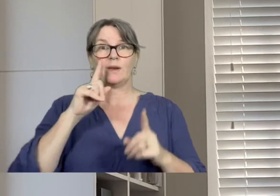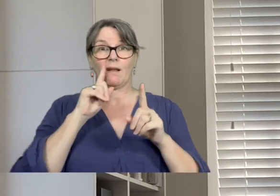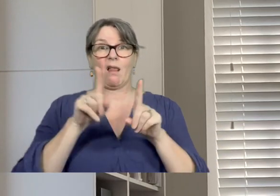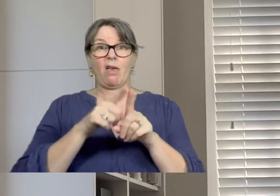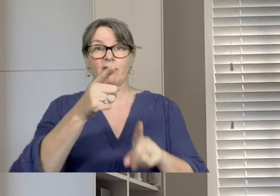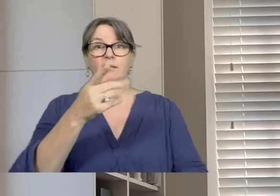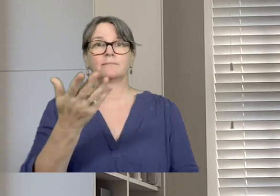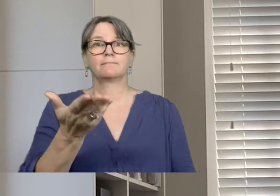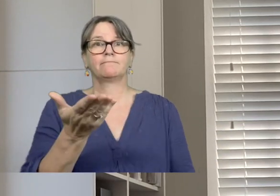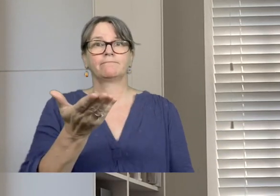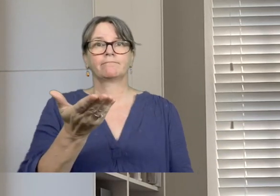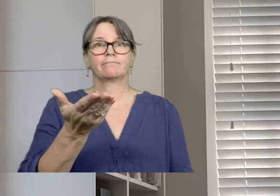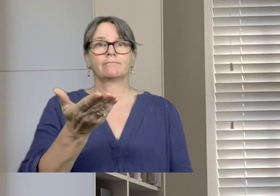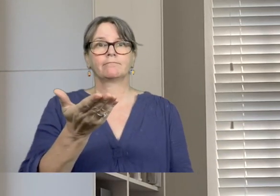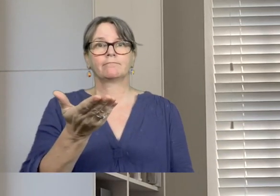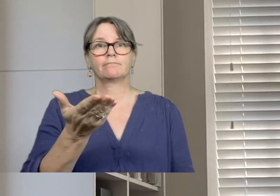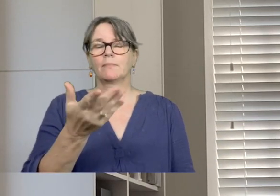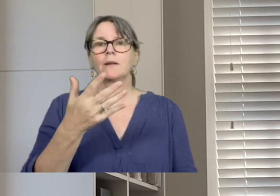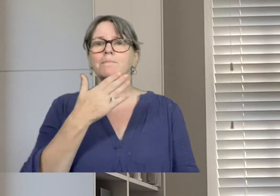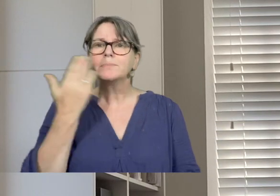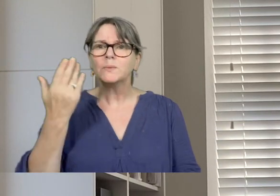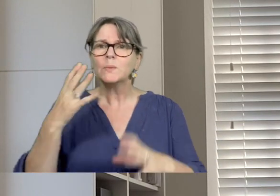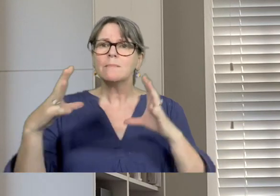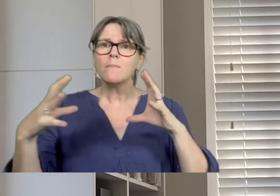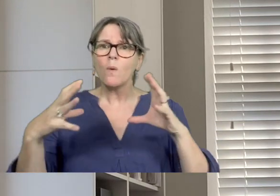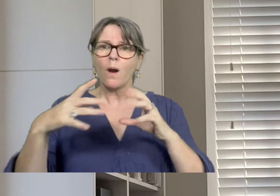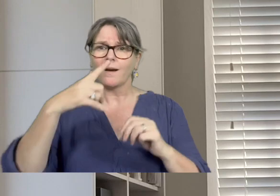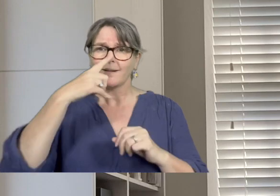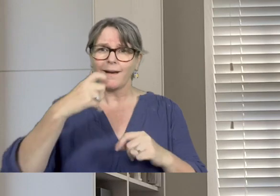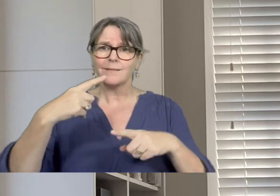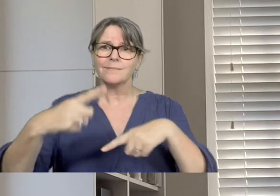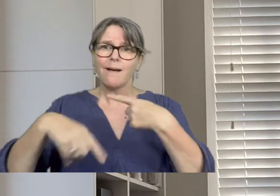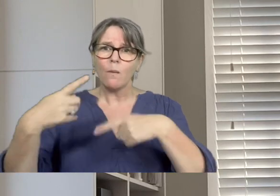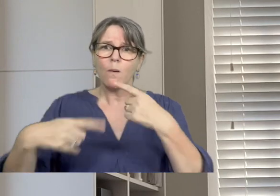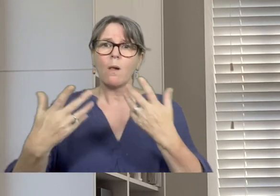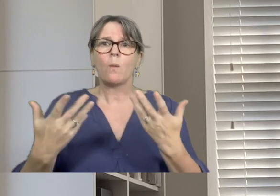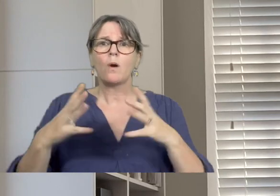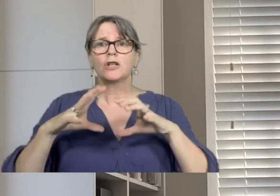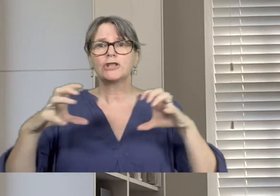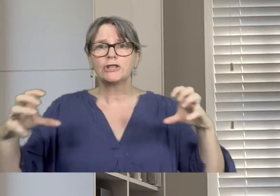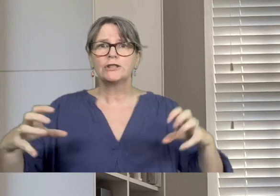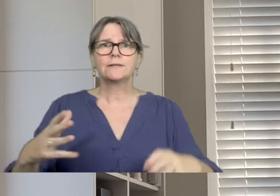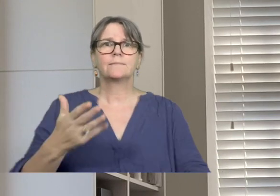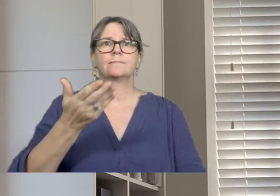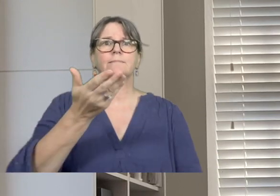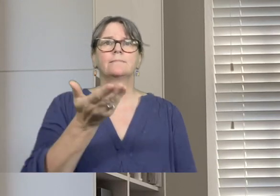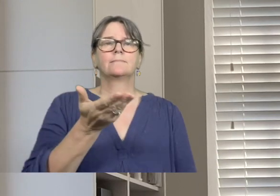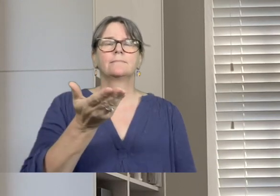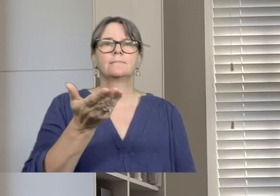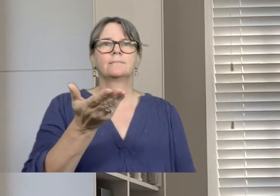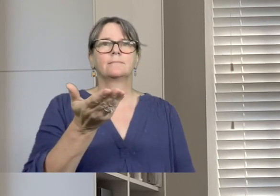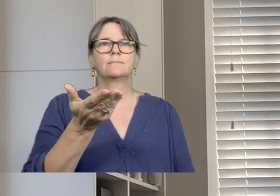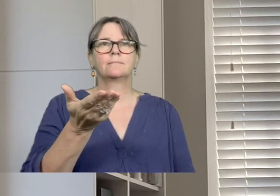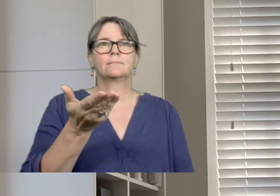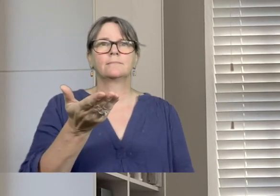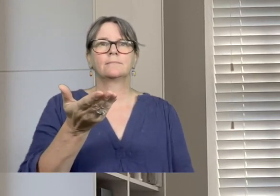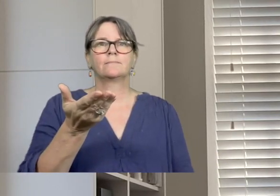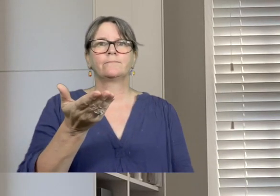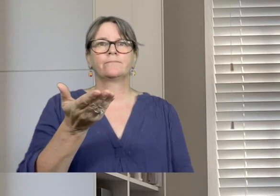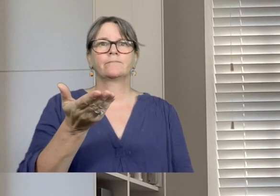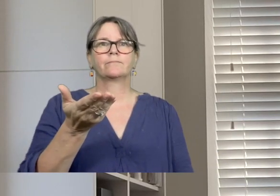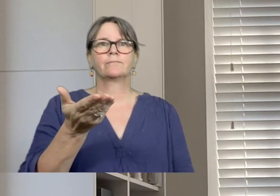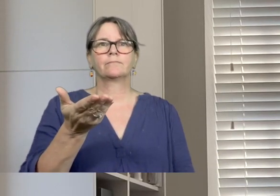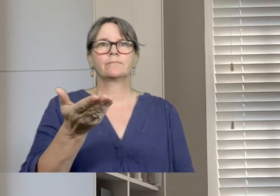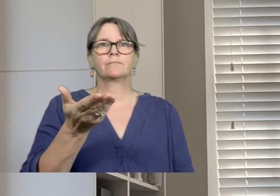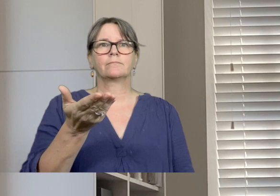So cushion kind of rolled up, or maybe a towel kind of bunched up into like a ball shape. Feel free to get creative. We're going to